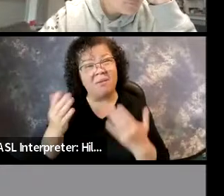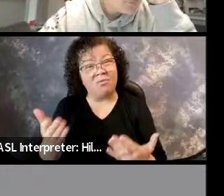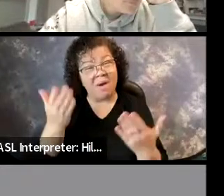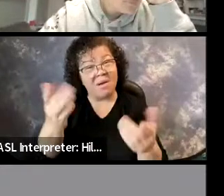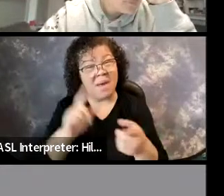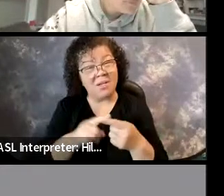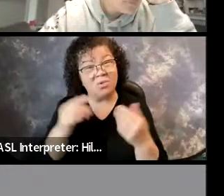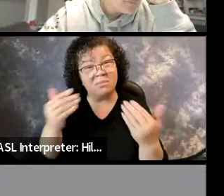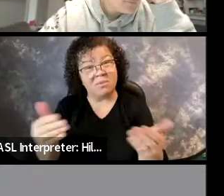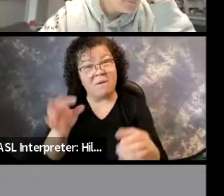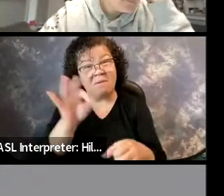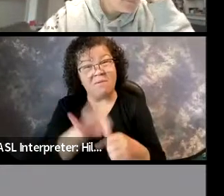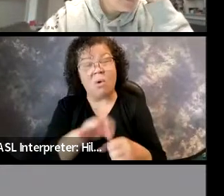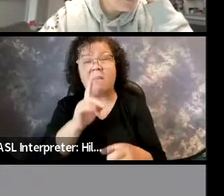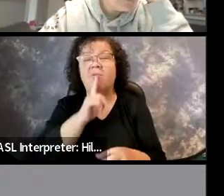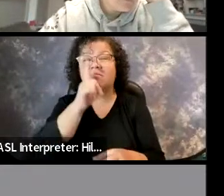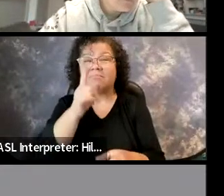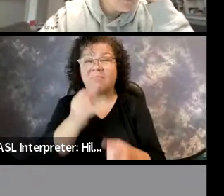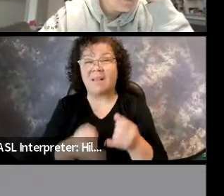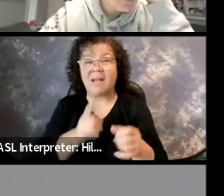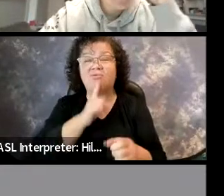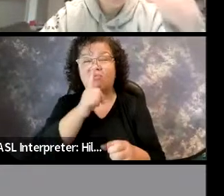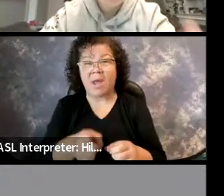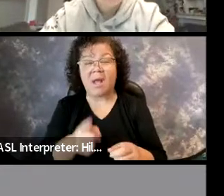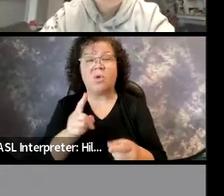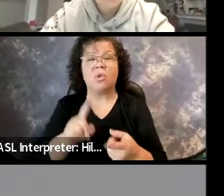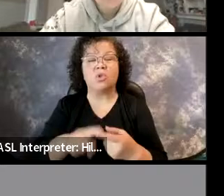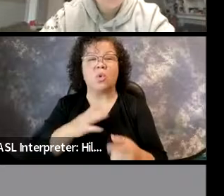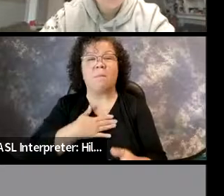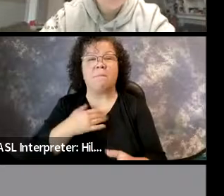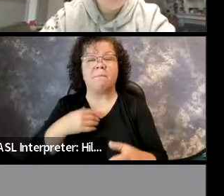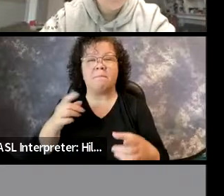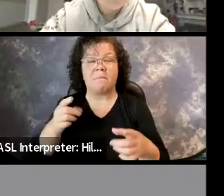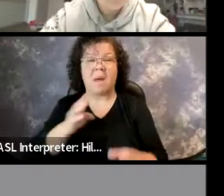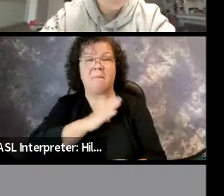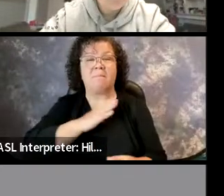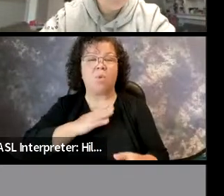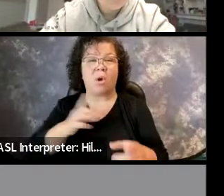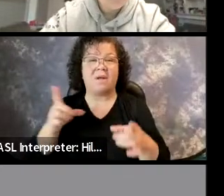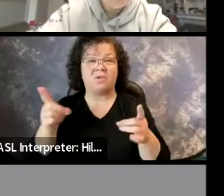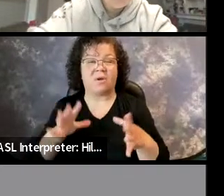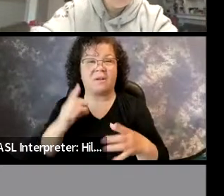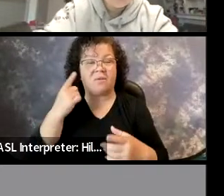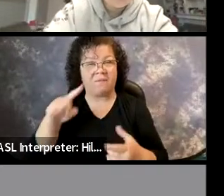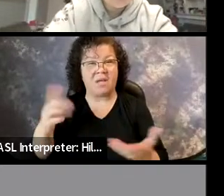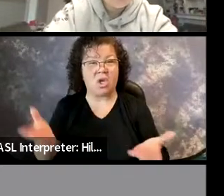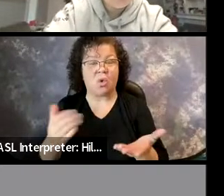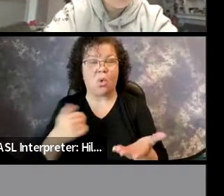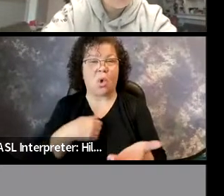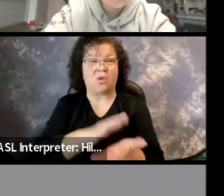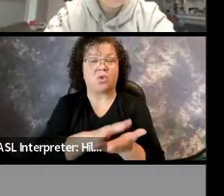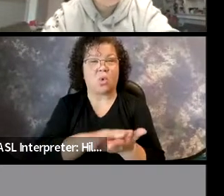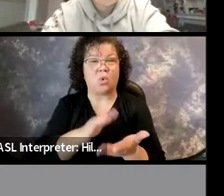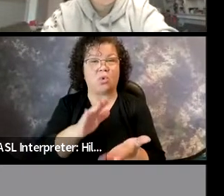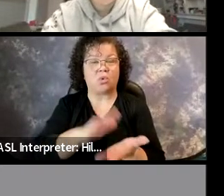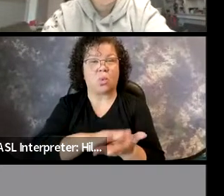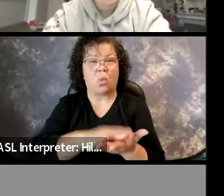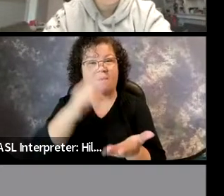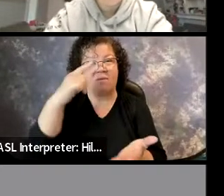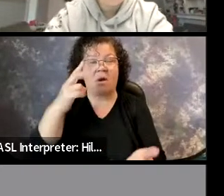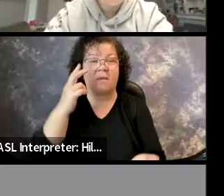think my last real recommendation was to my board of directors at the School for the Blind to read The Anxious